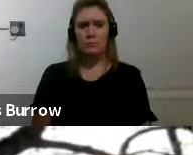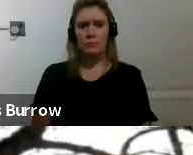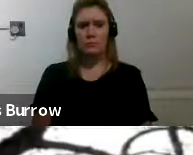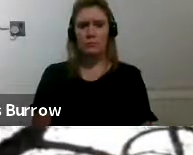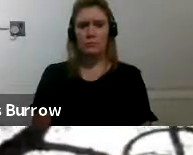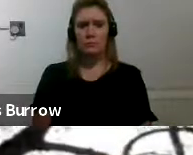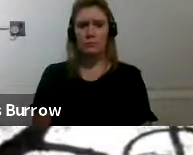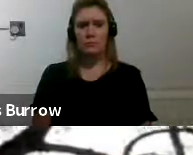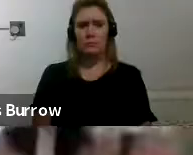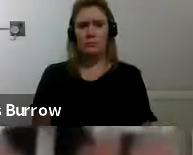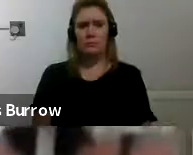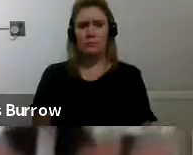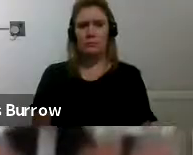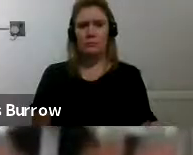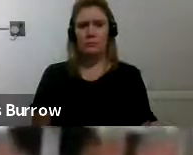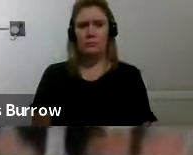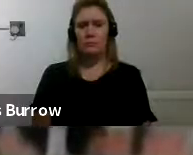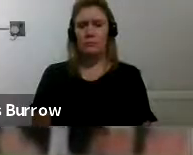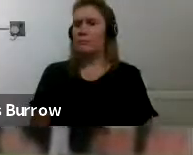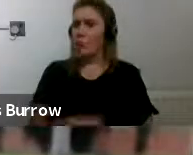No knives.